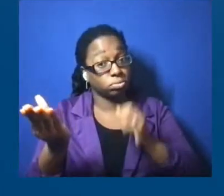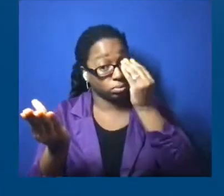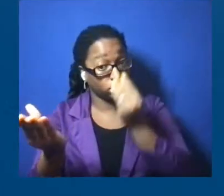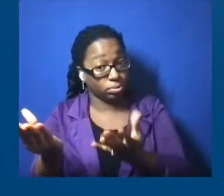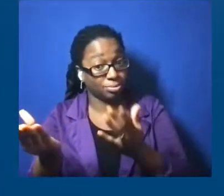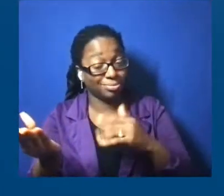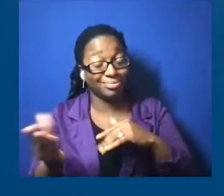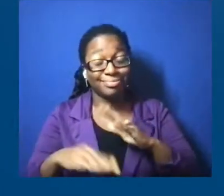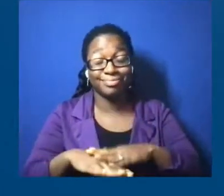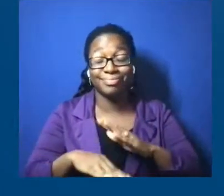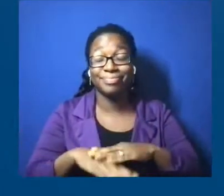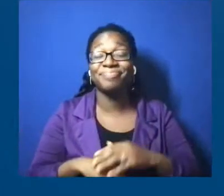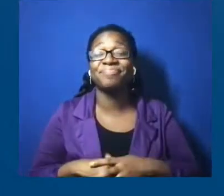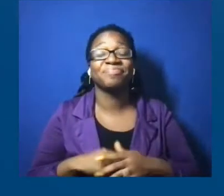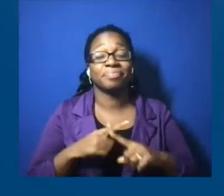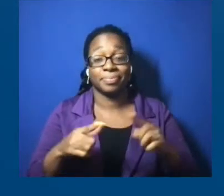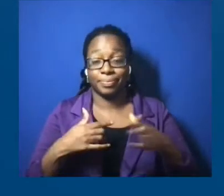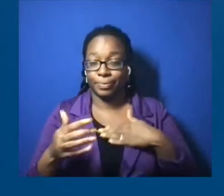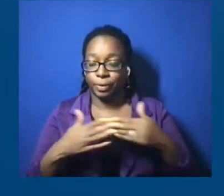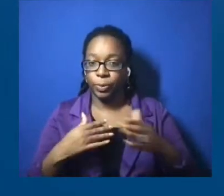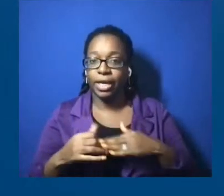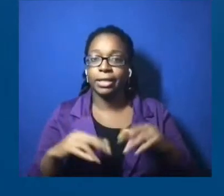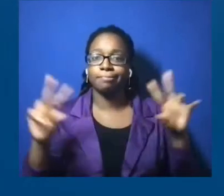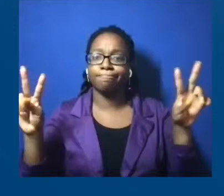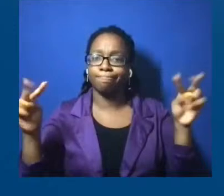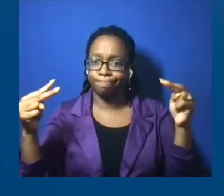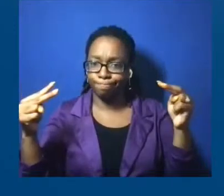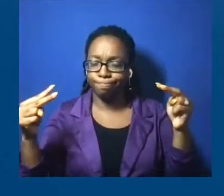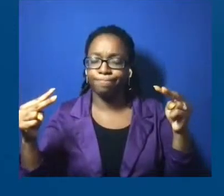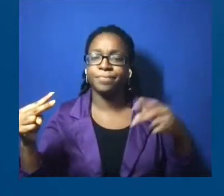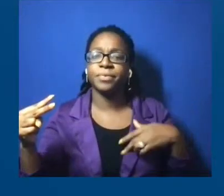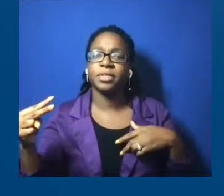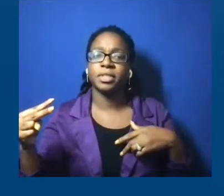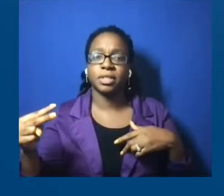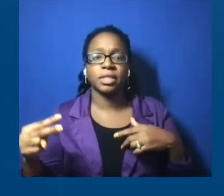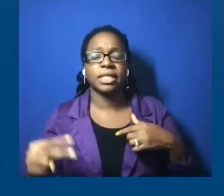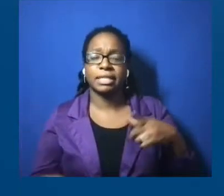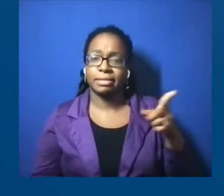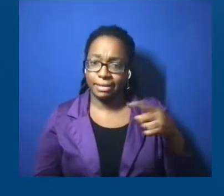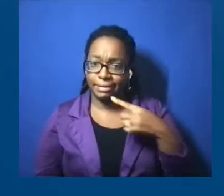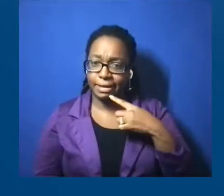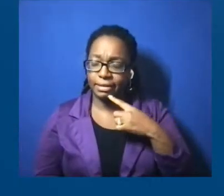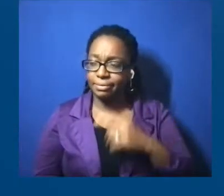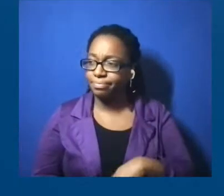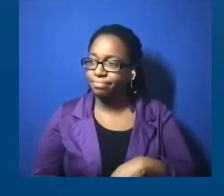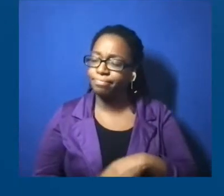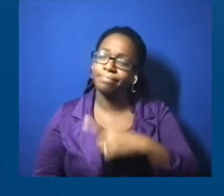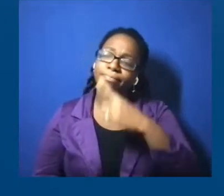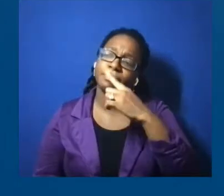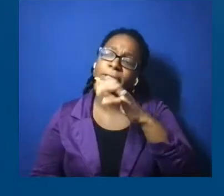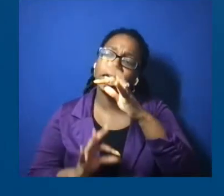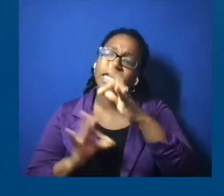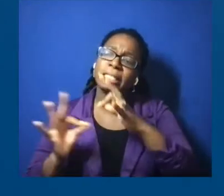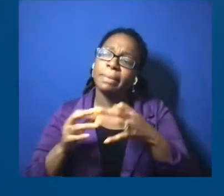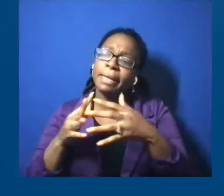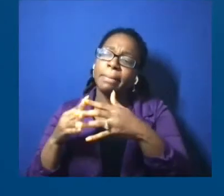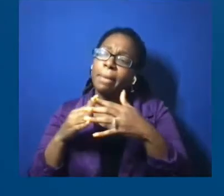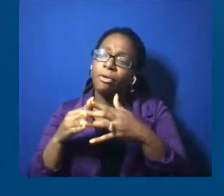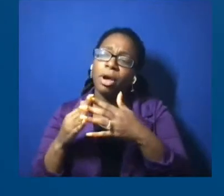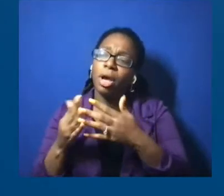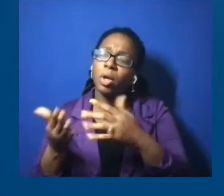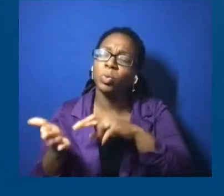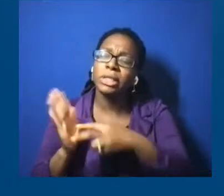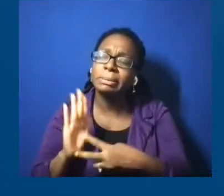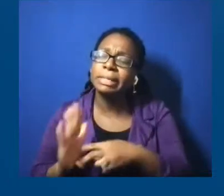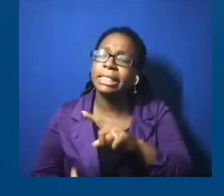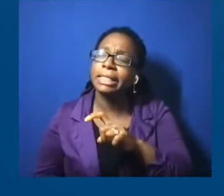But all kidding aside, he looked at me and he said, and I give you my word to this, he said, "Can you explain America to me?" I said, "Yes,